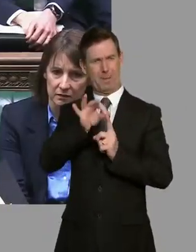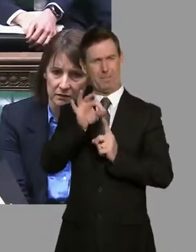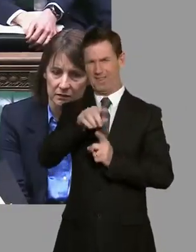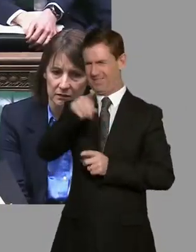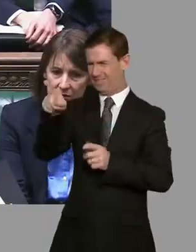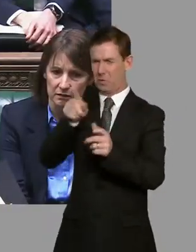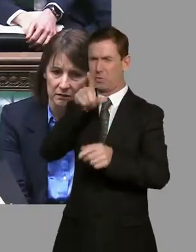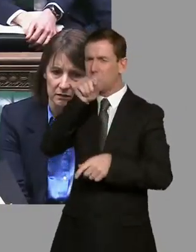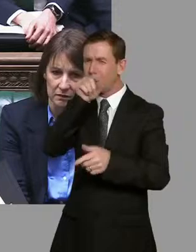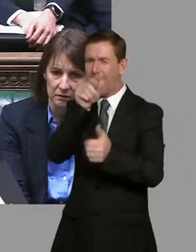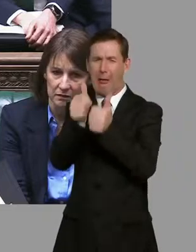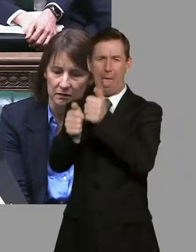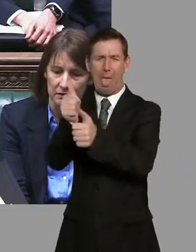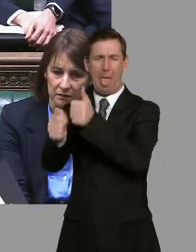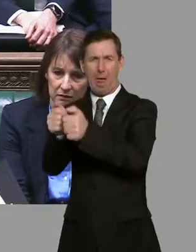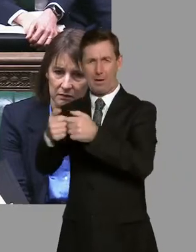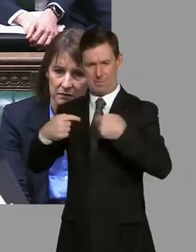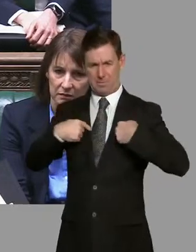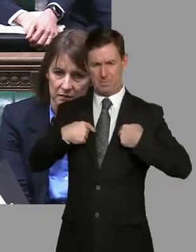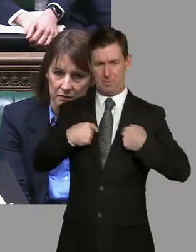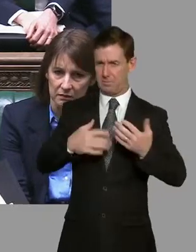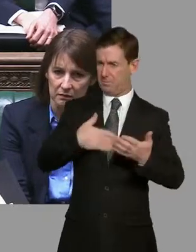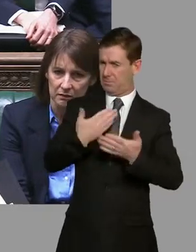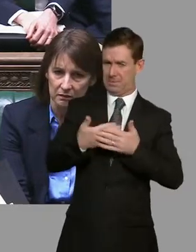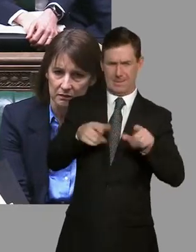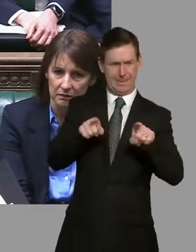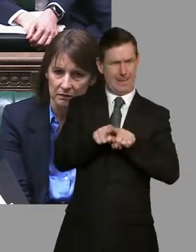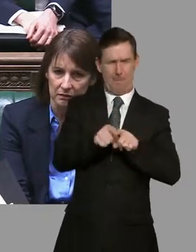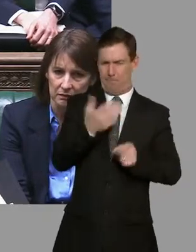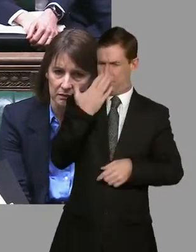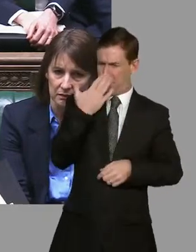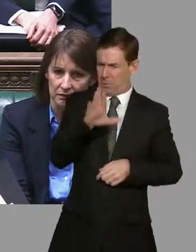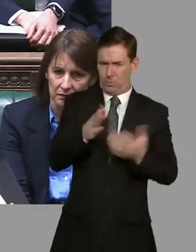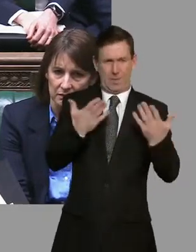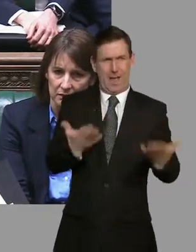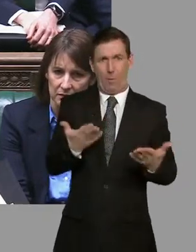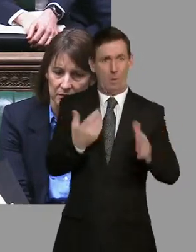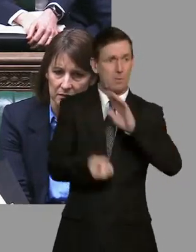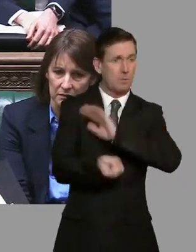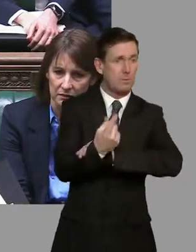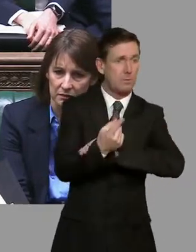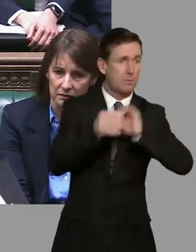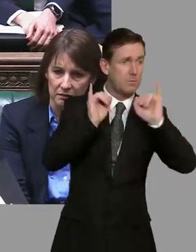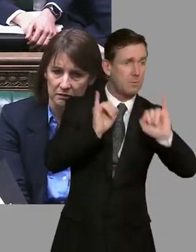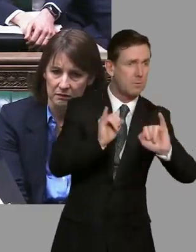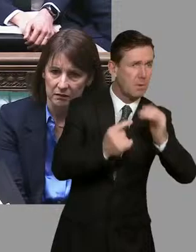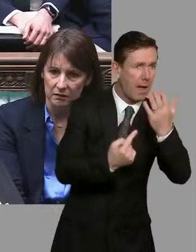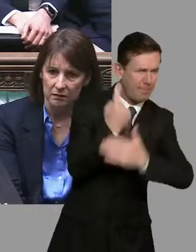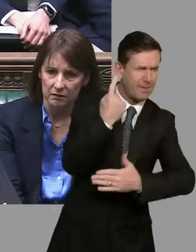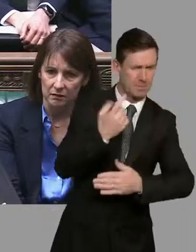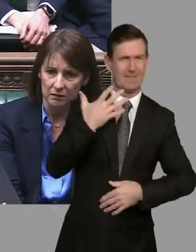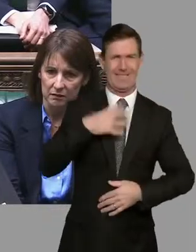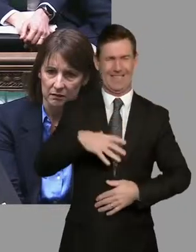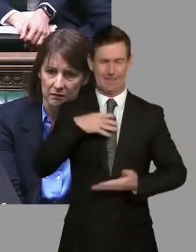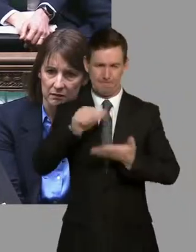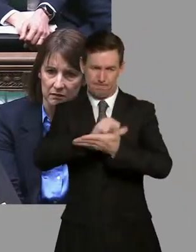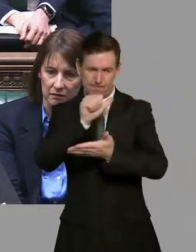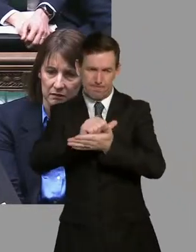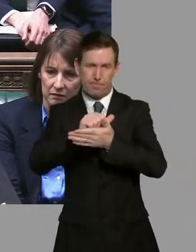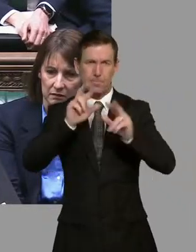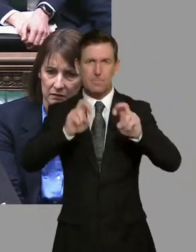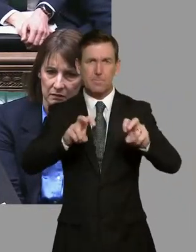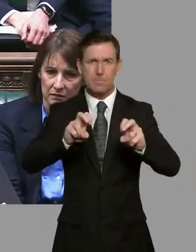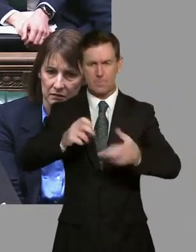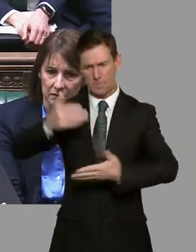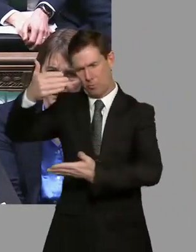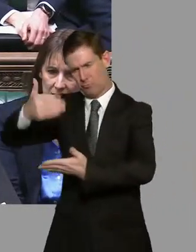in any case where there's wrongdoing here. But what we've got to do now, Professor Jay has said this, we have had a number of strong